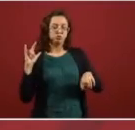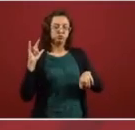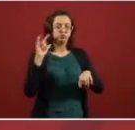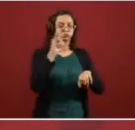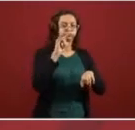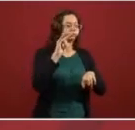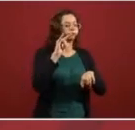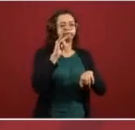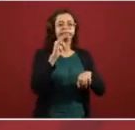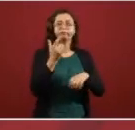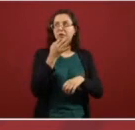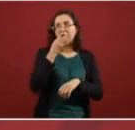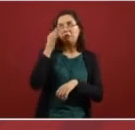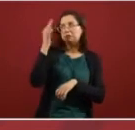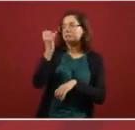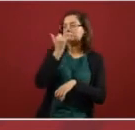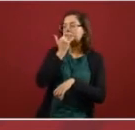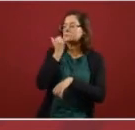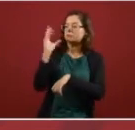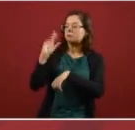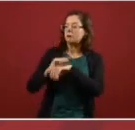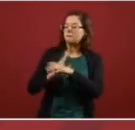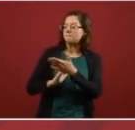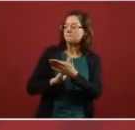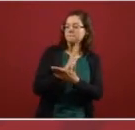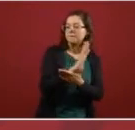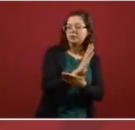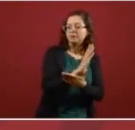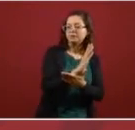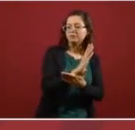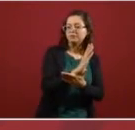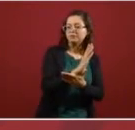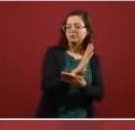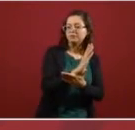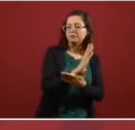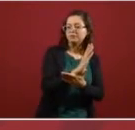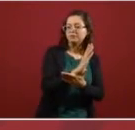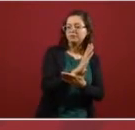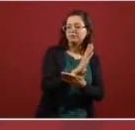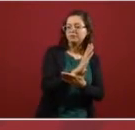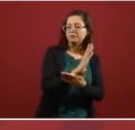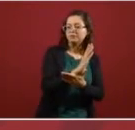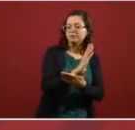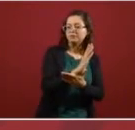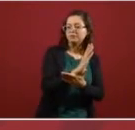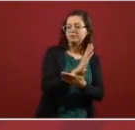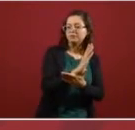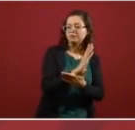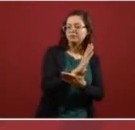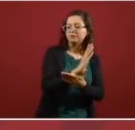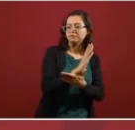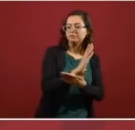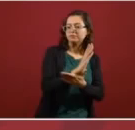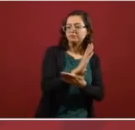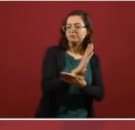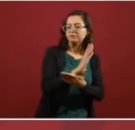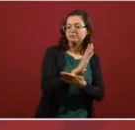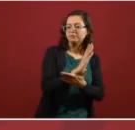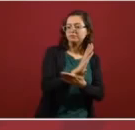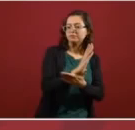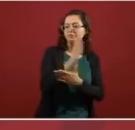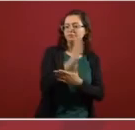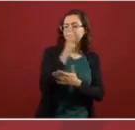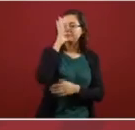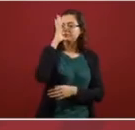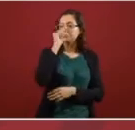Les dijeron que no les permitían sobrevolar el espacio aéreo. They said they were not going to allow us to go through their